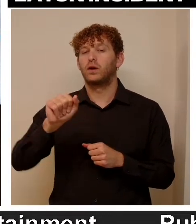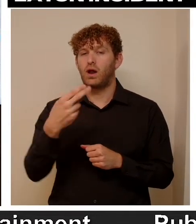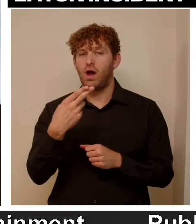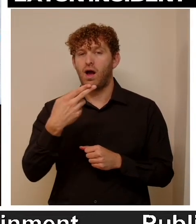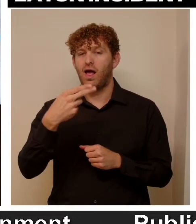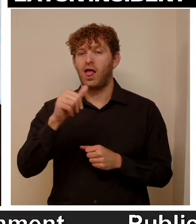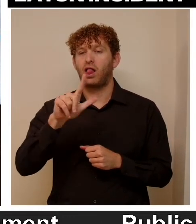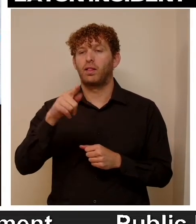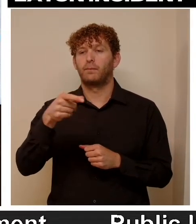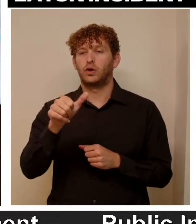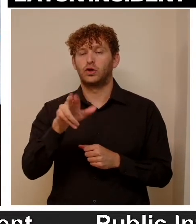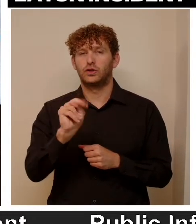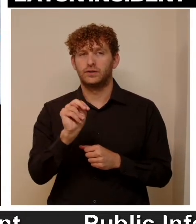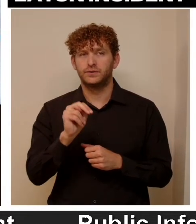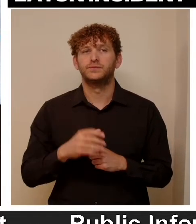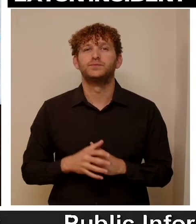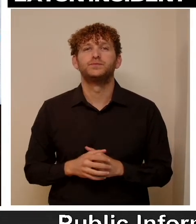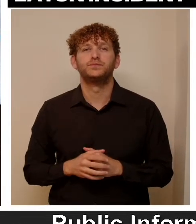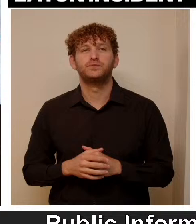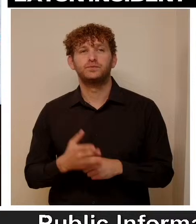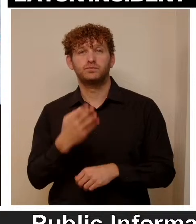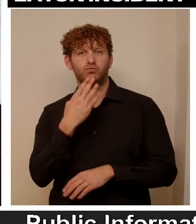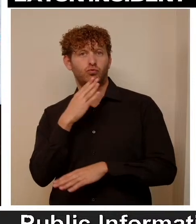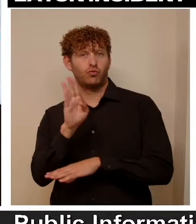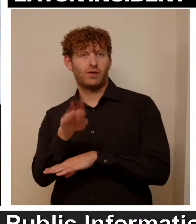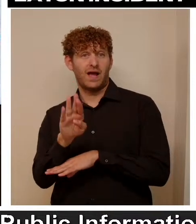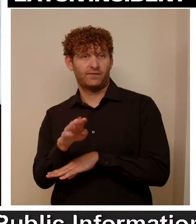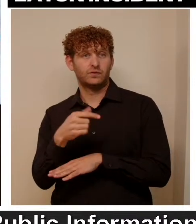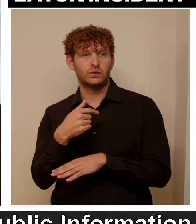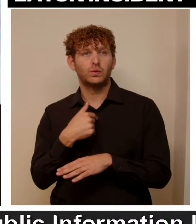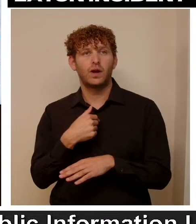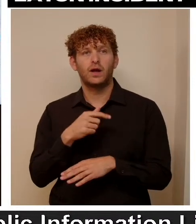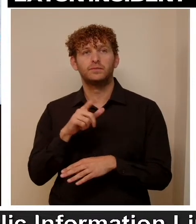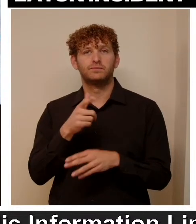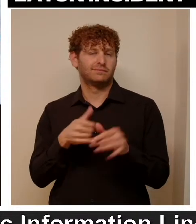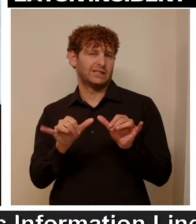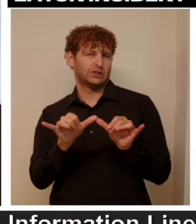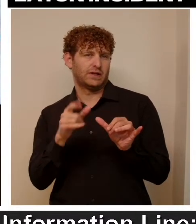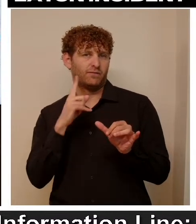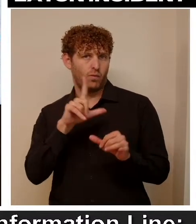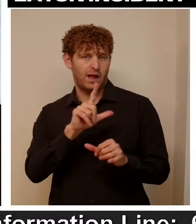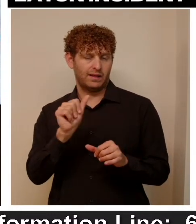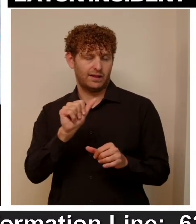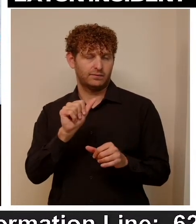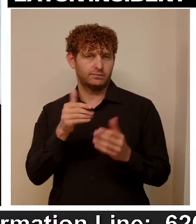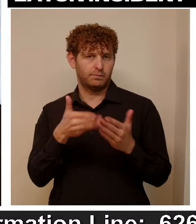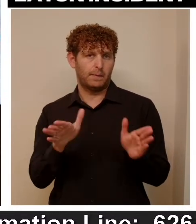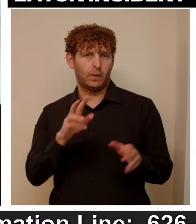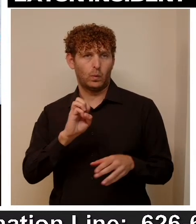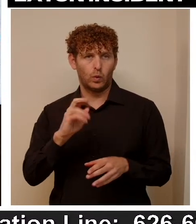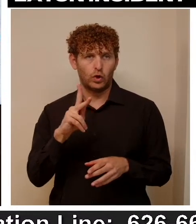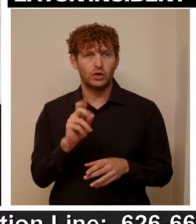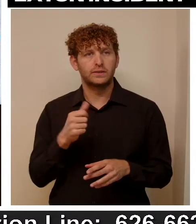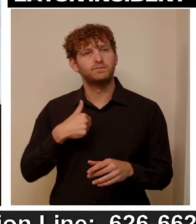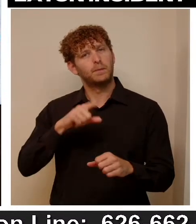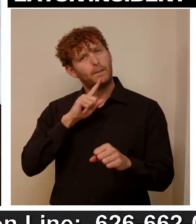Good afternoon. Yona Halpern, Principal Engineer for LA County Public Works. We are committed to working with residents and all agencies involved to make